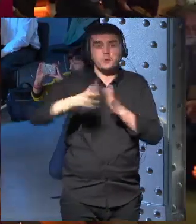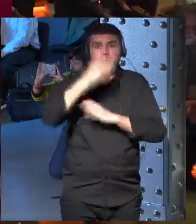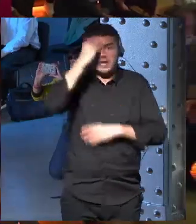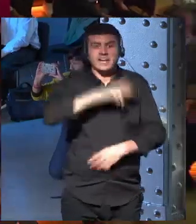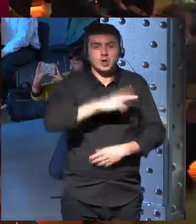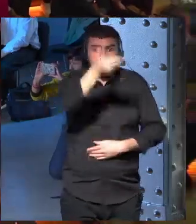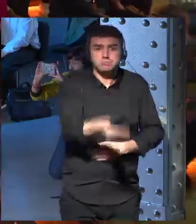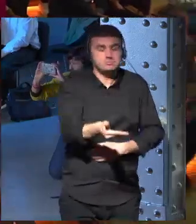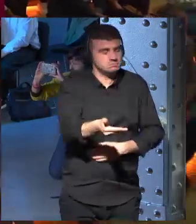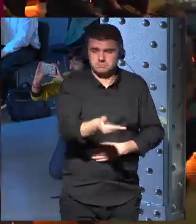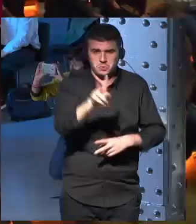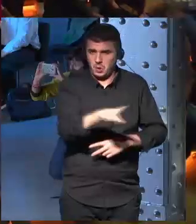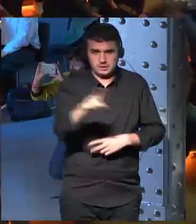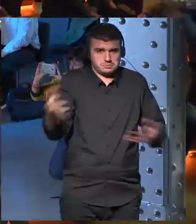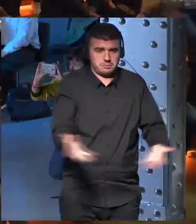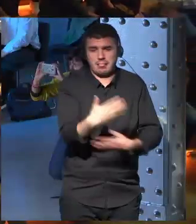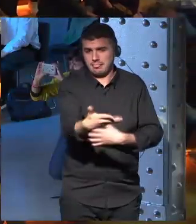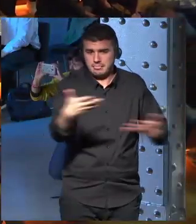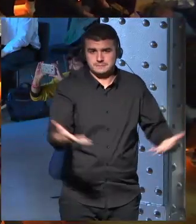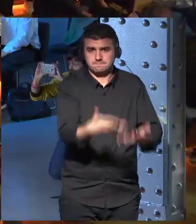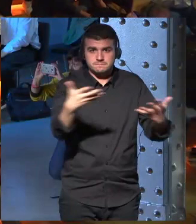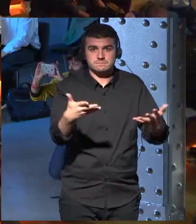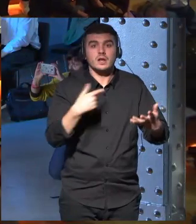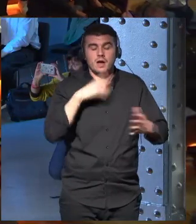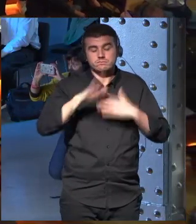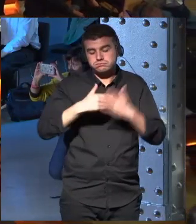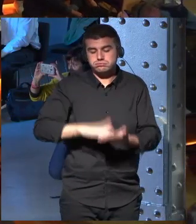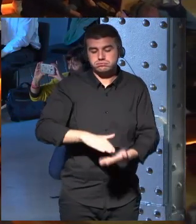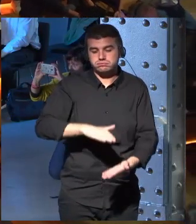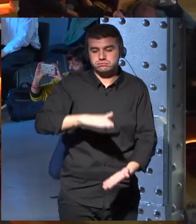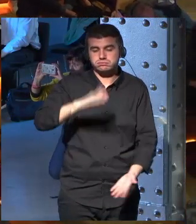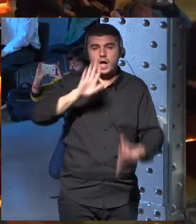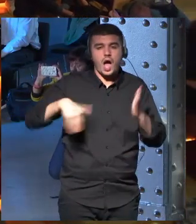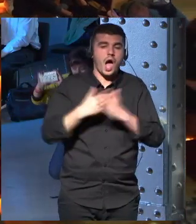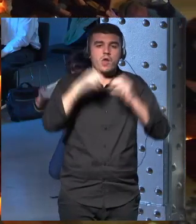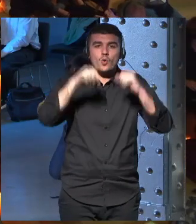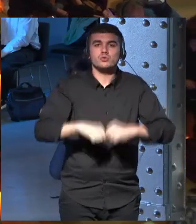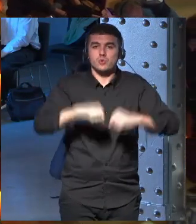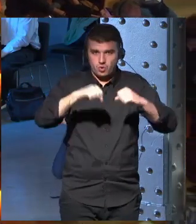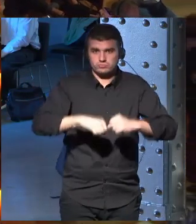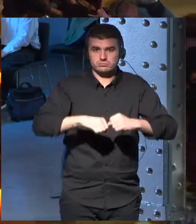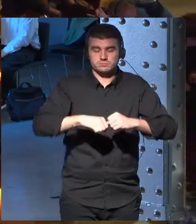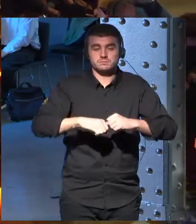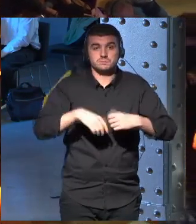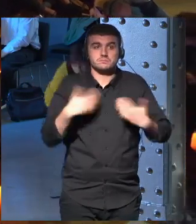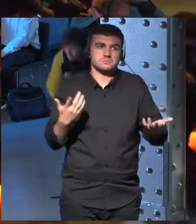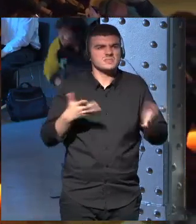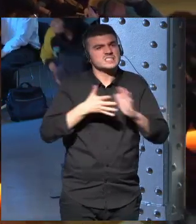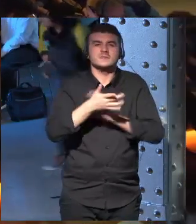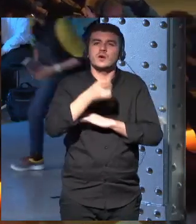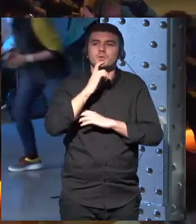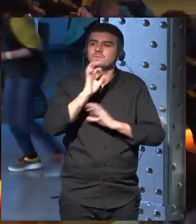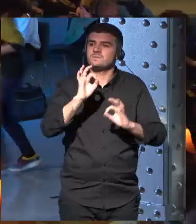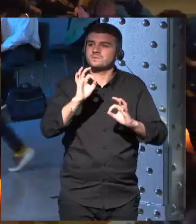attitude into adult life. I too never went to church. I too did not find religion relevant